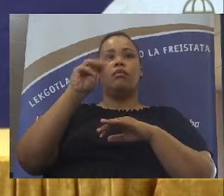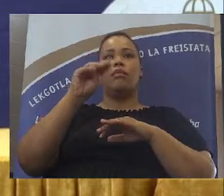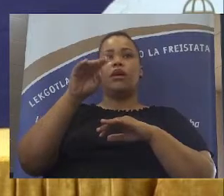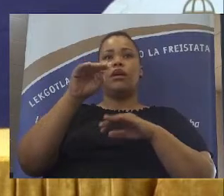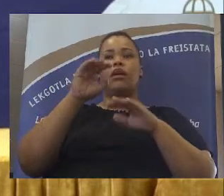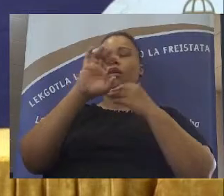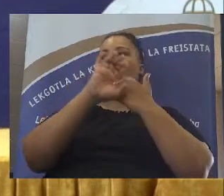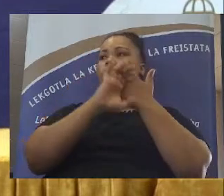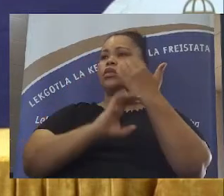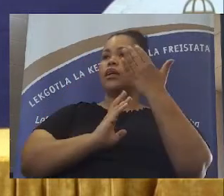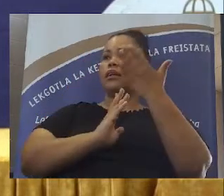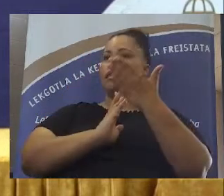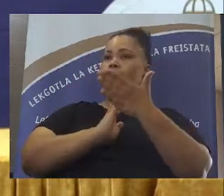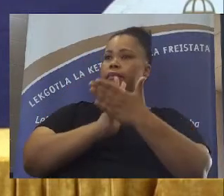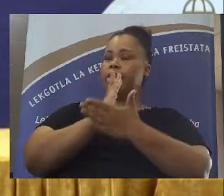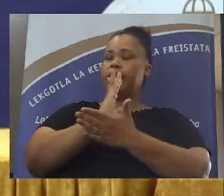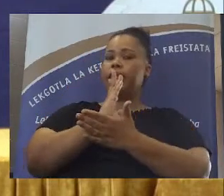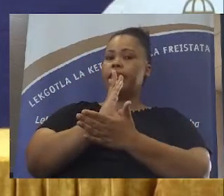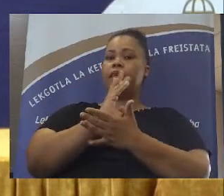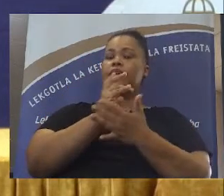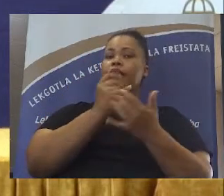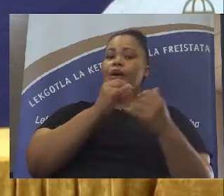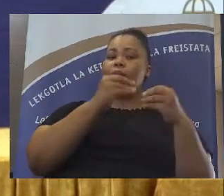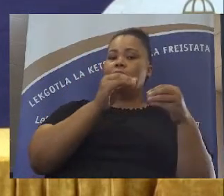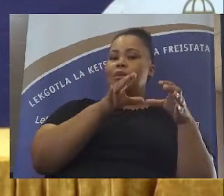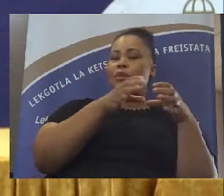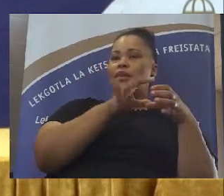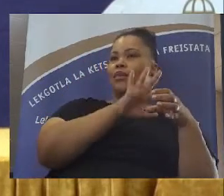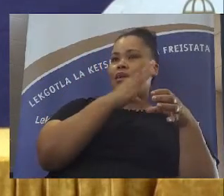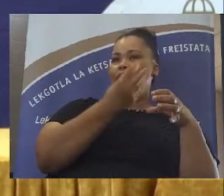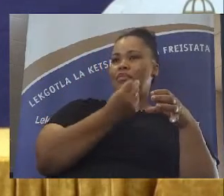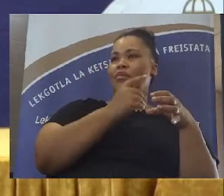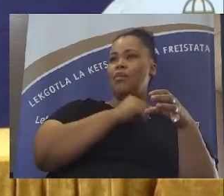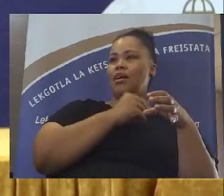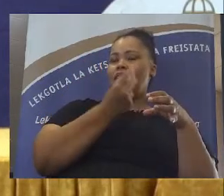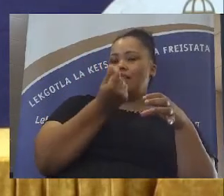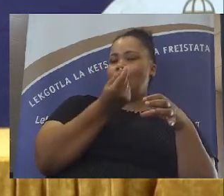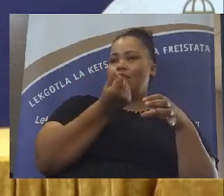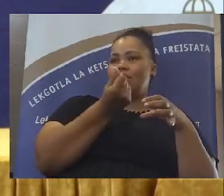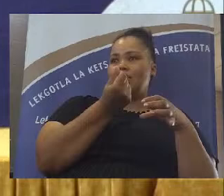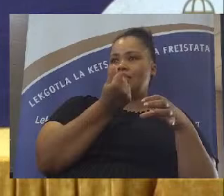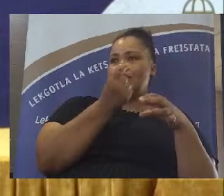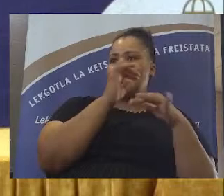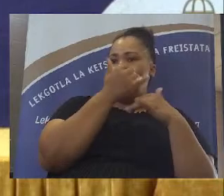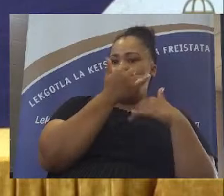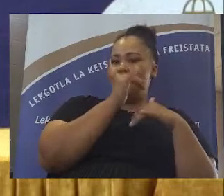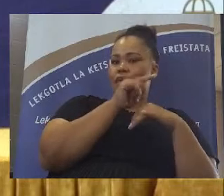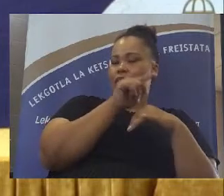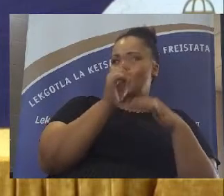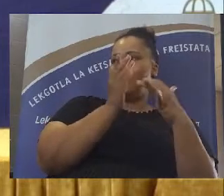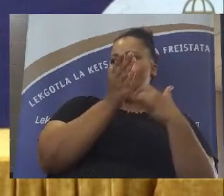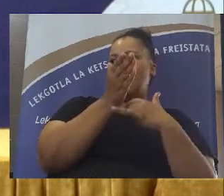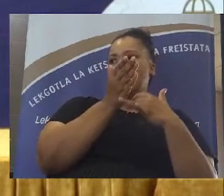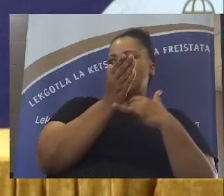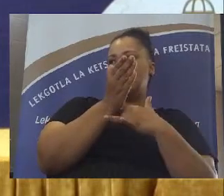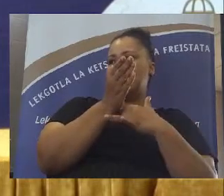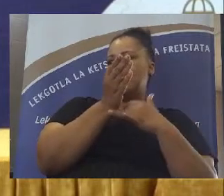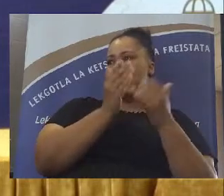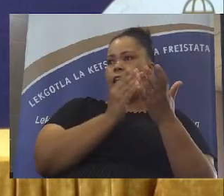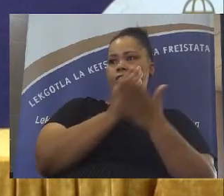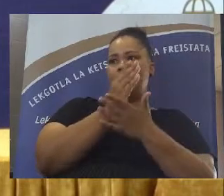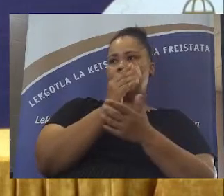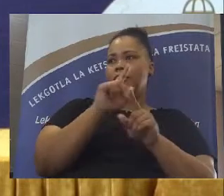that currently small enterprises don't have because cost limit them from having the access to that right.